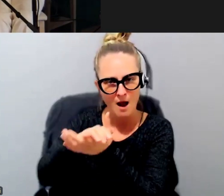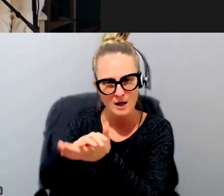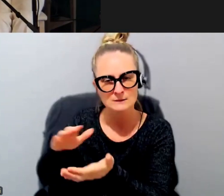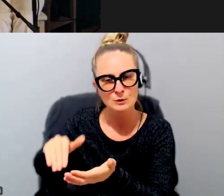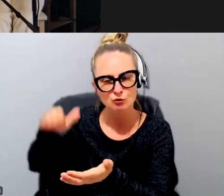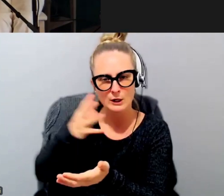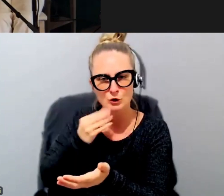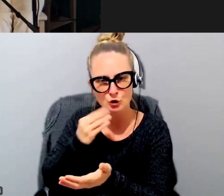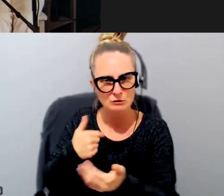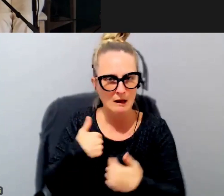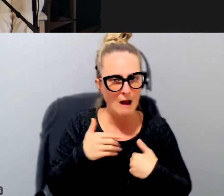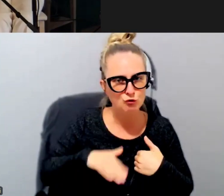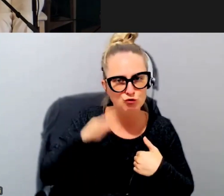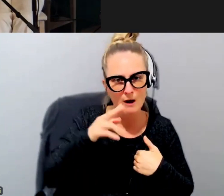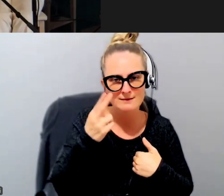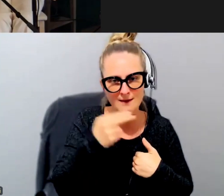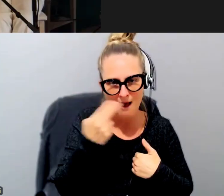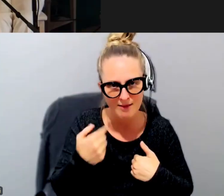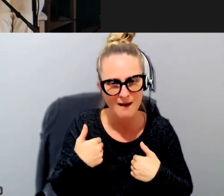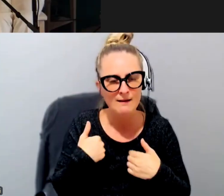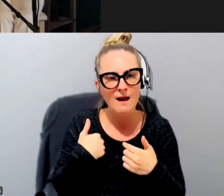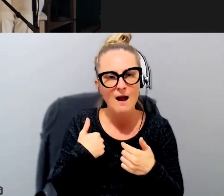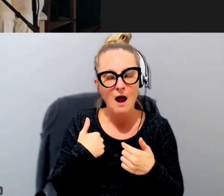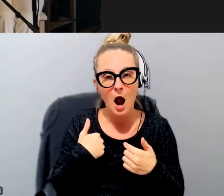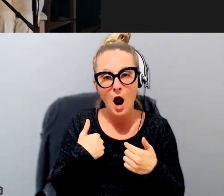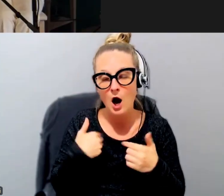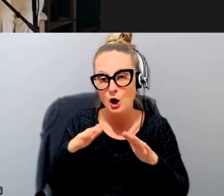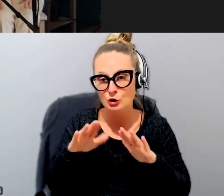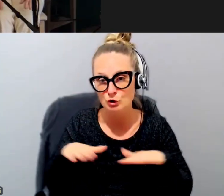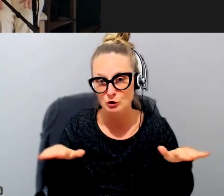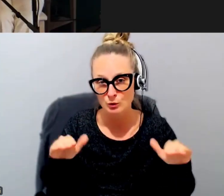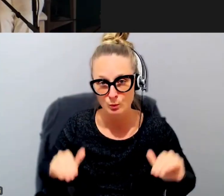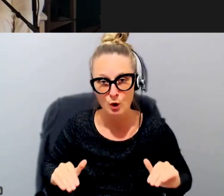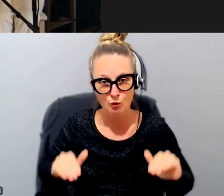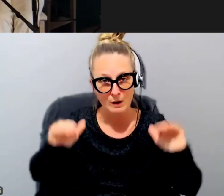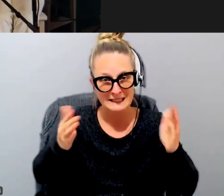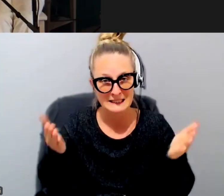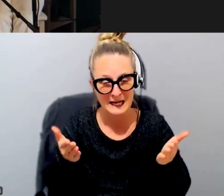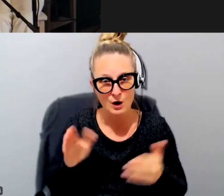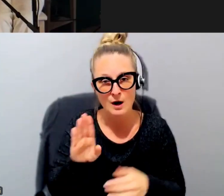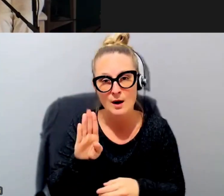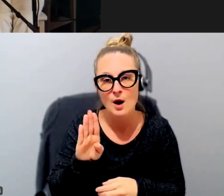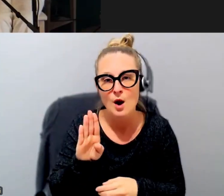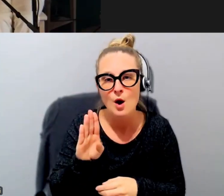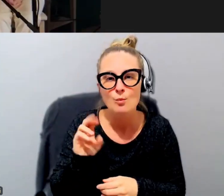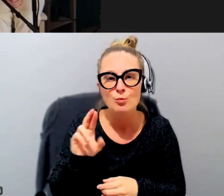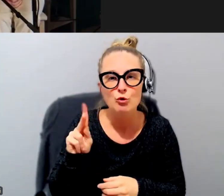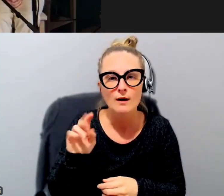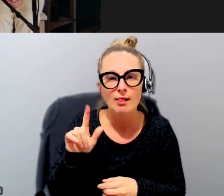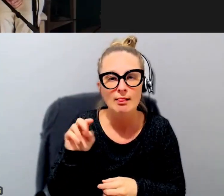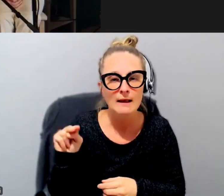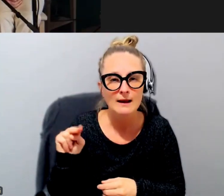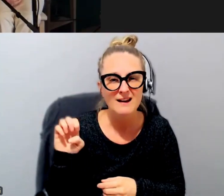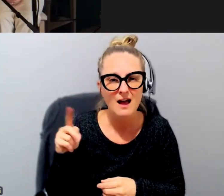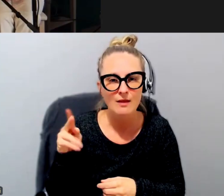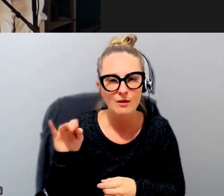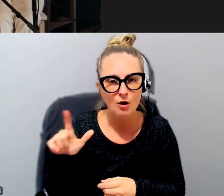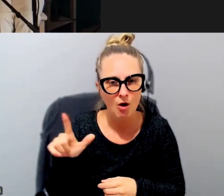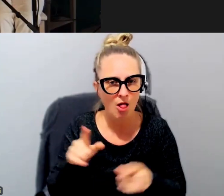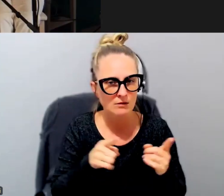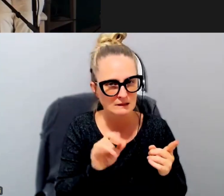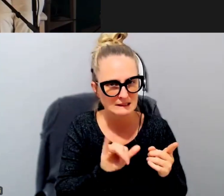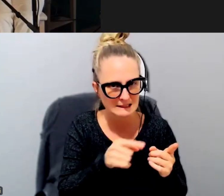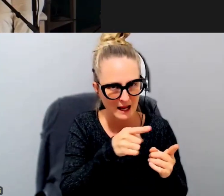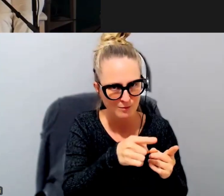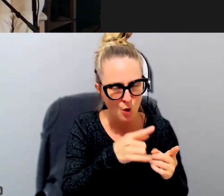raised Catholic. Our children were raised here in Brooklyn Ethical. And so you have found a way with your children to